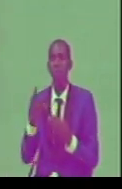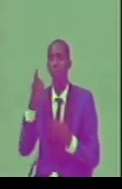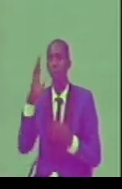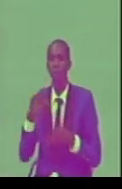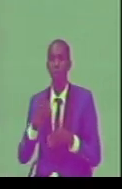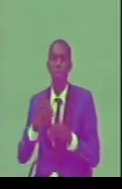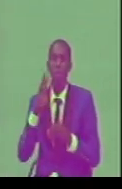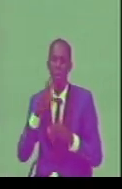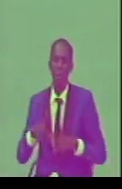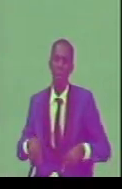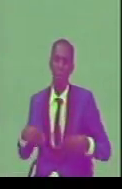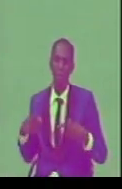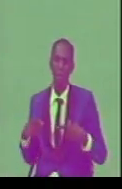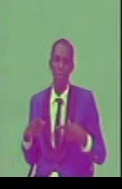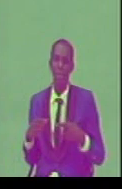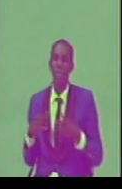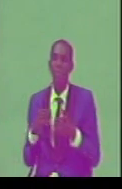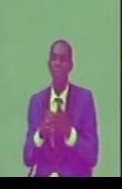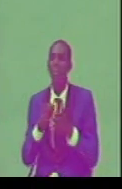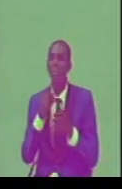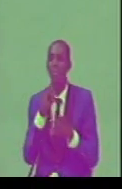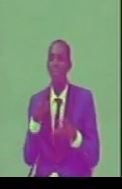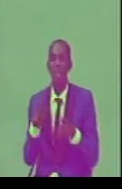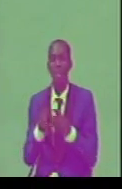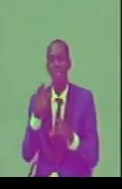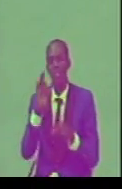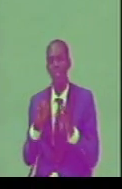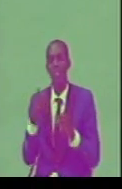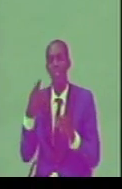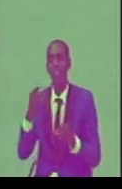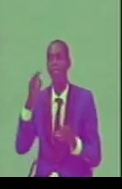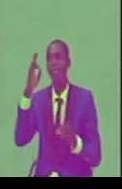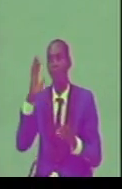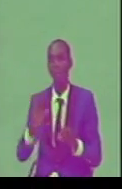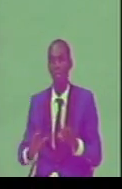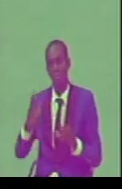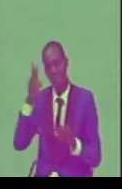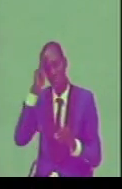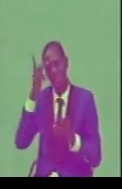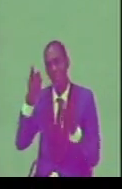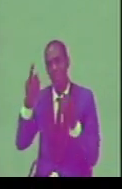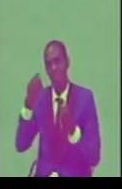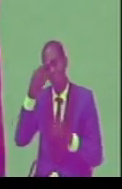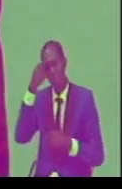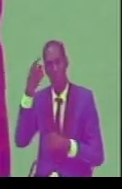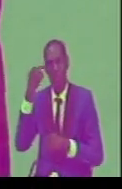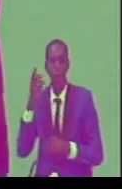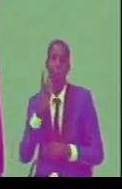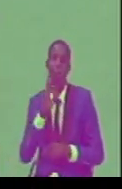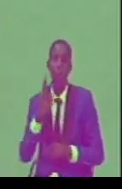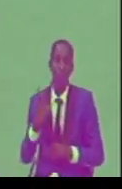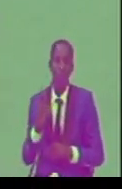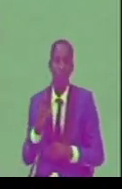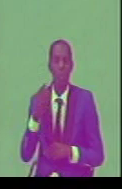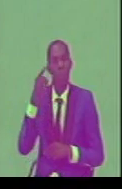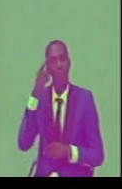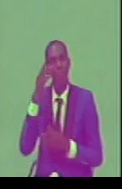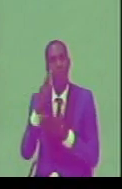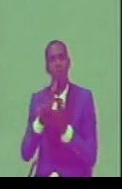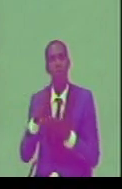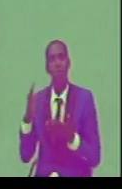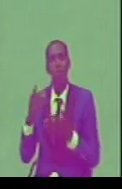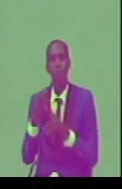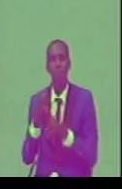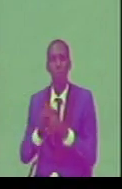goodness of God in my life. I thank God because it's like as if our GS came because of me. No, for